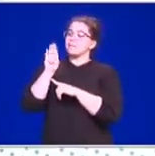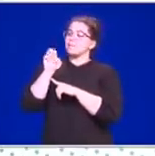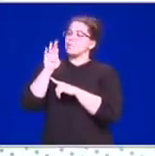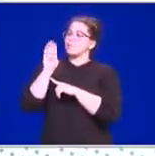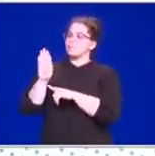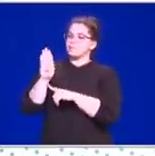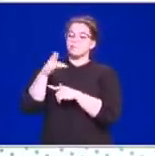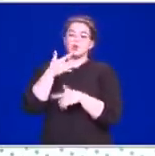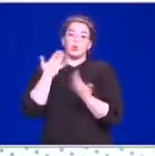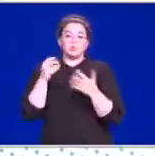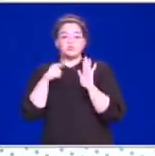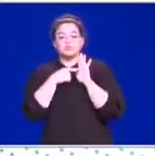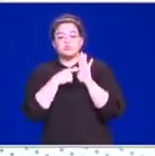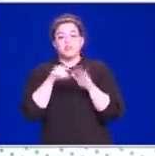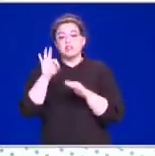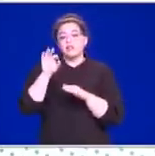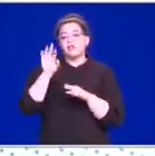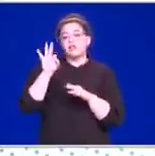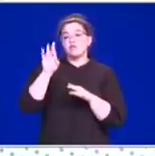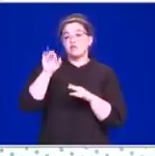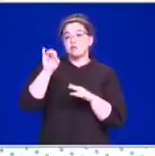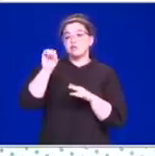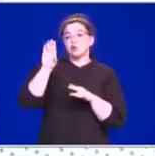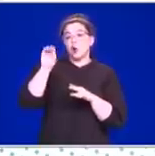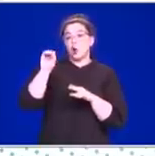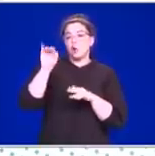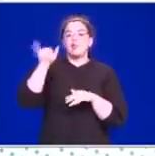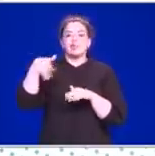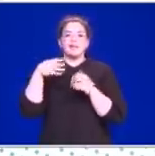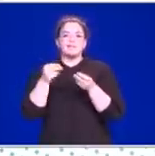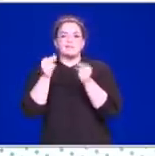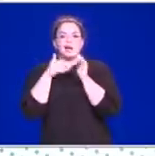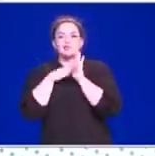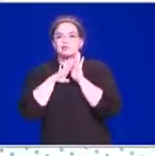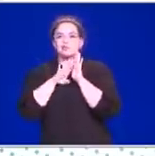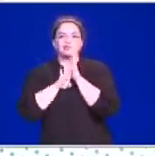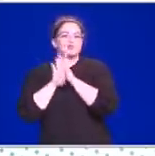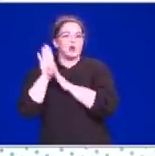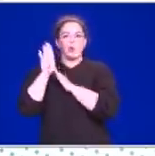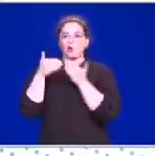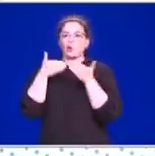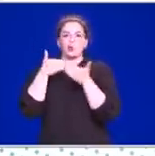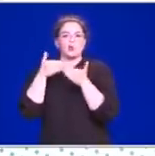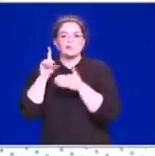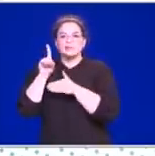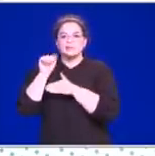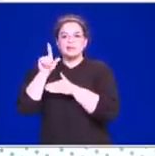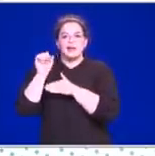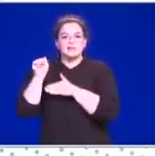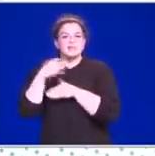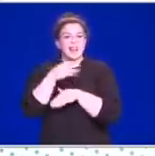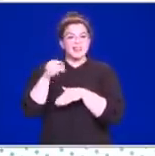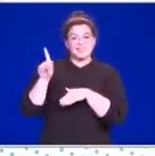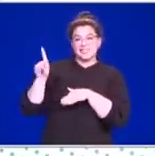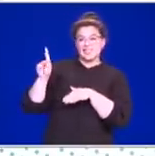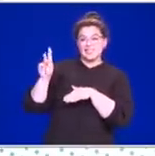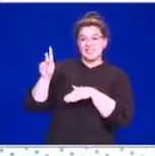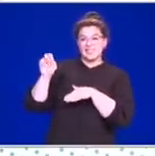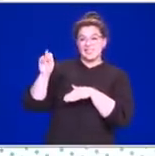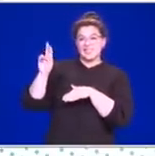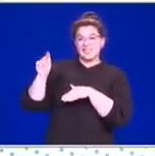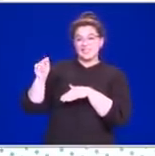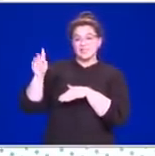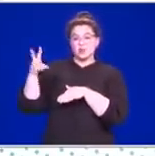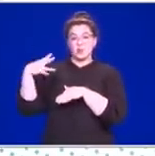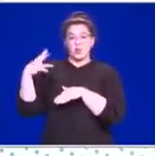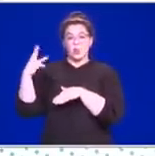words, Frisco and McKinney, Texas are both fast-growing cities near Dallas, and Kent, Washington is a fast-growing suburb of